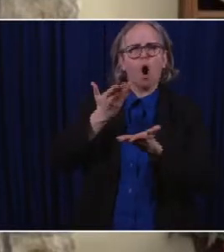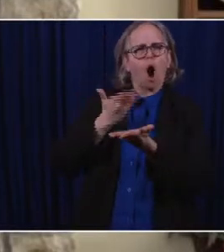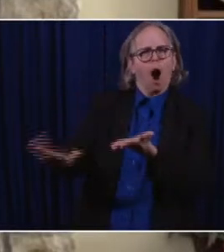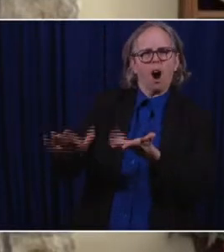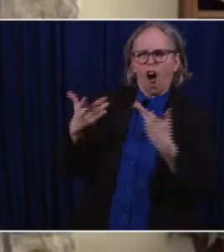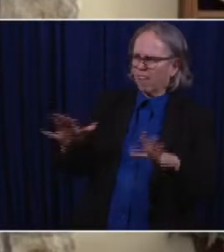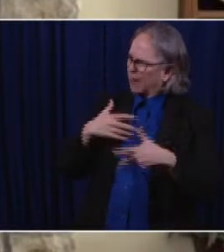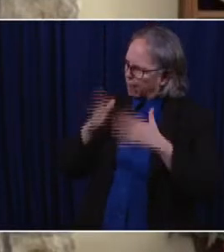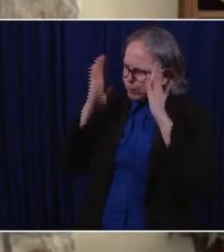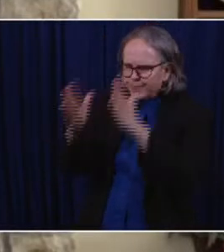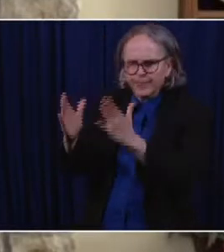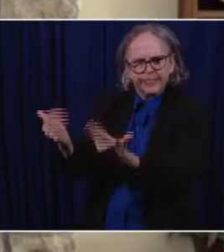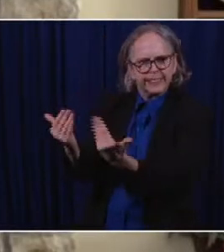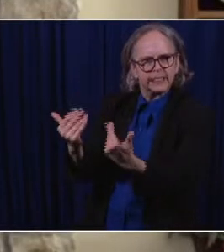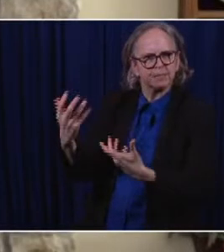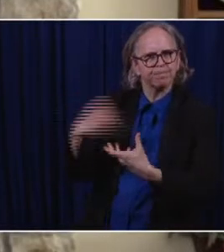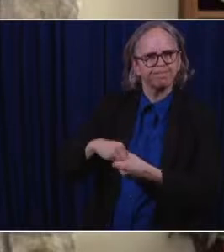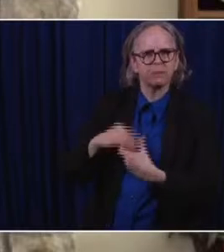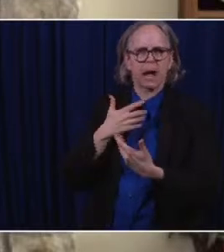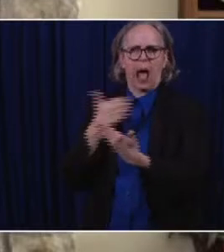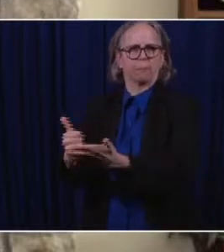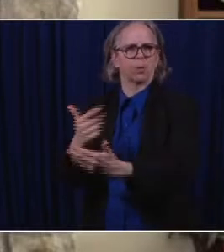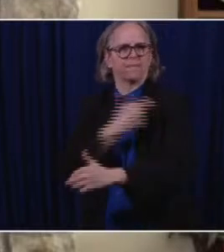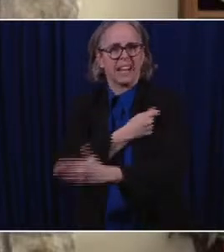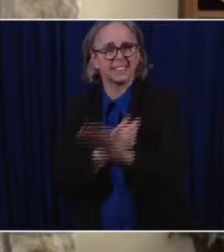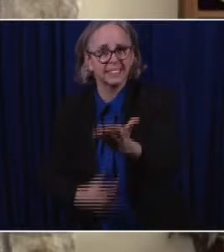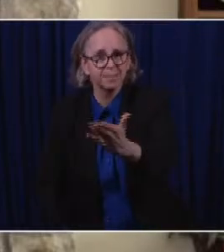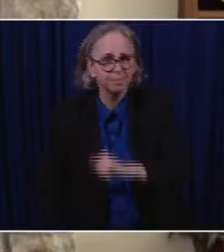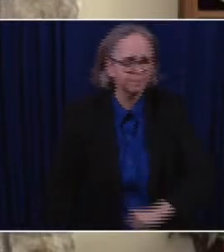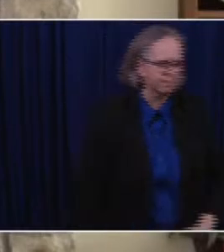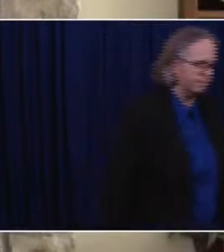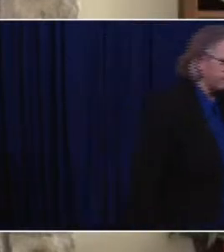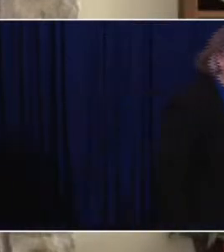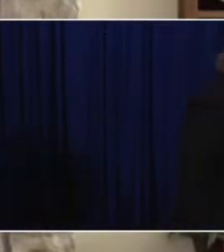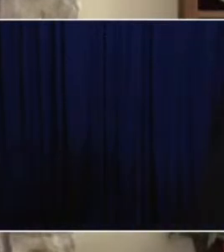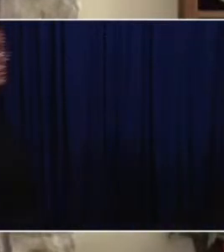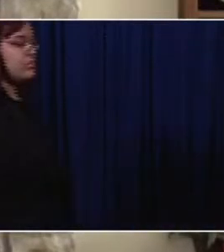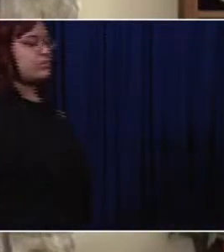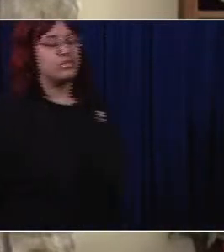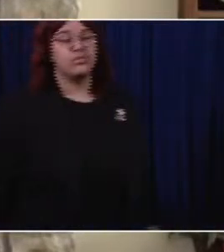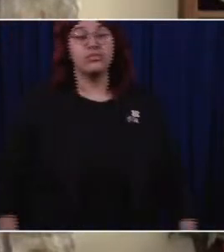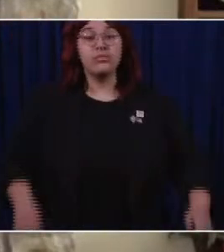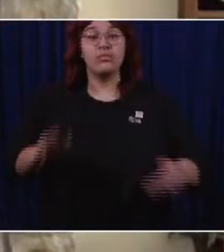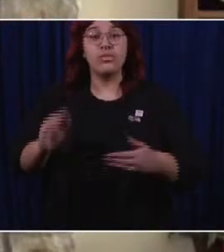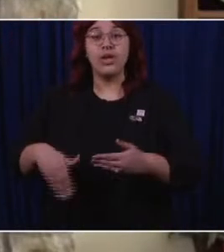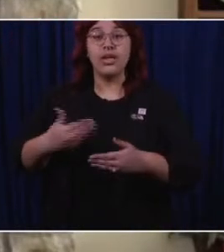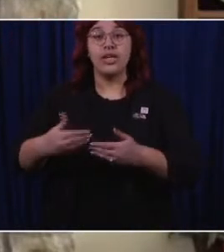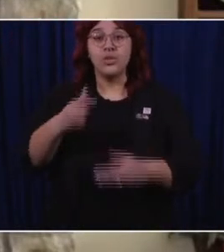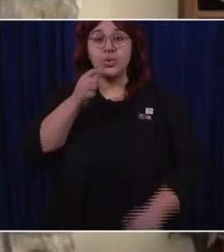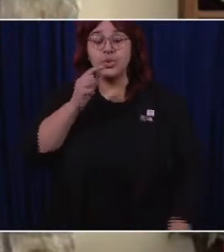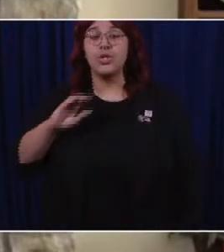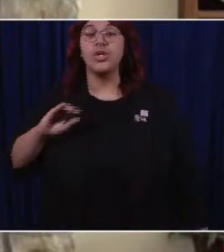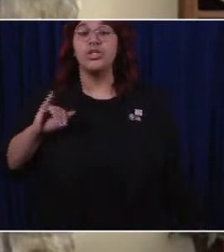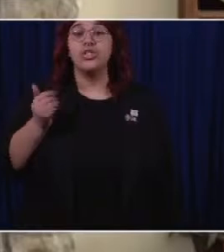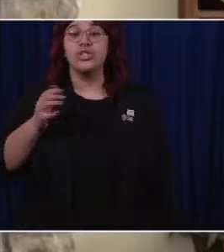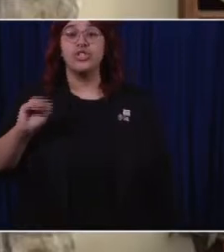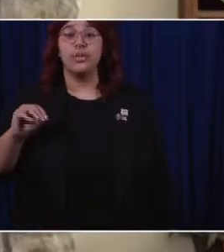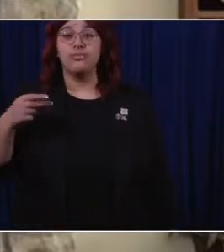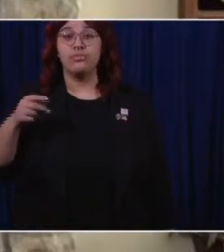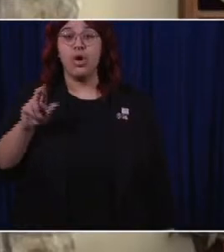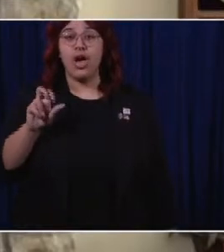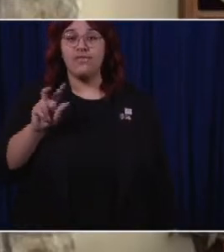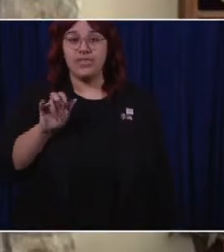Next question is from Jim Province at the Toledo Blade. Hi, Governor. Thanks again for these briefings. Jim.